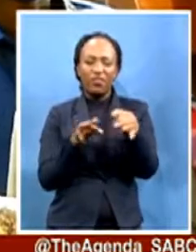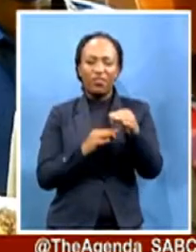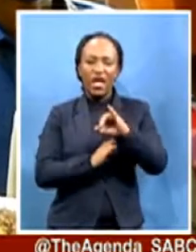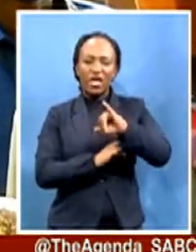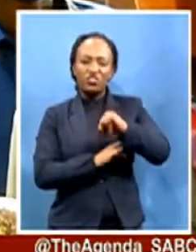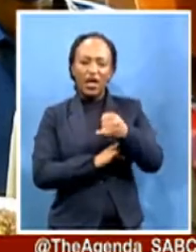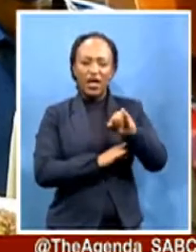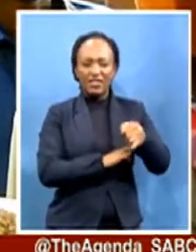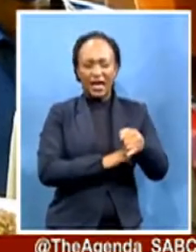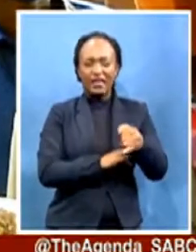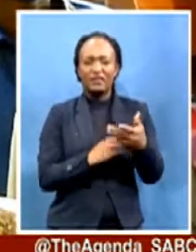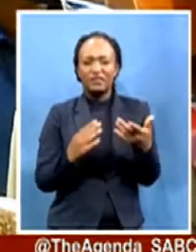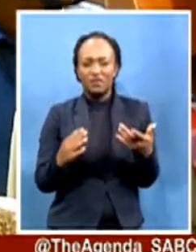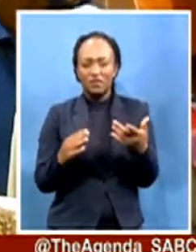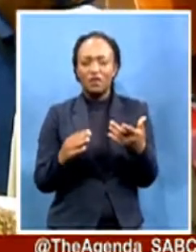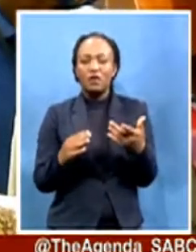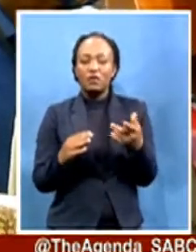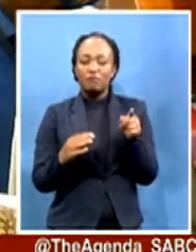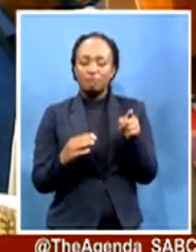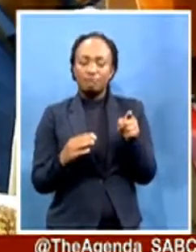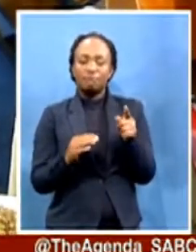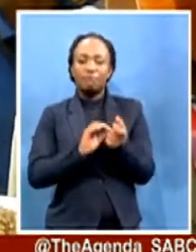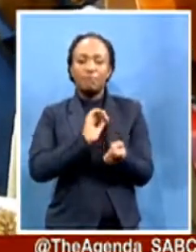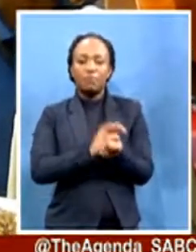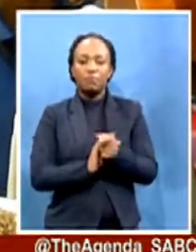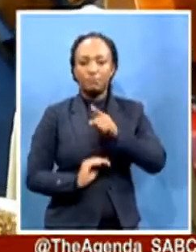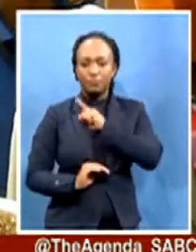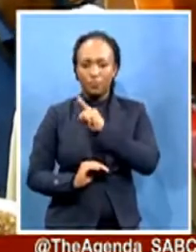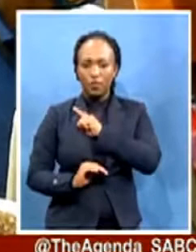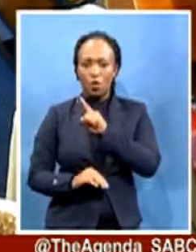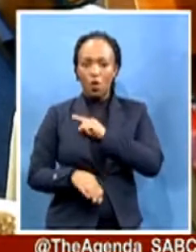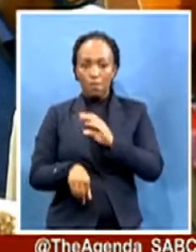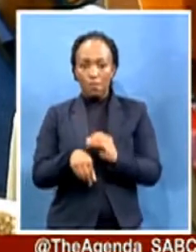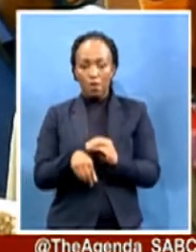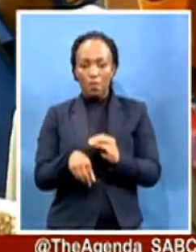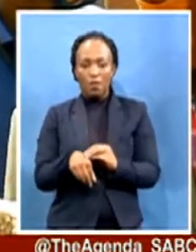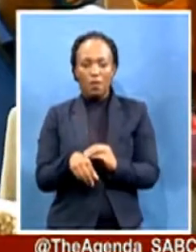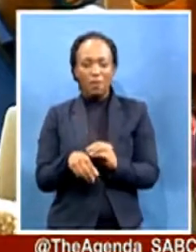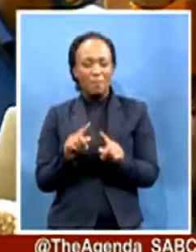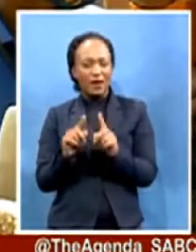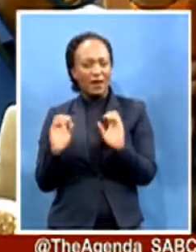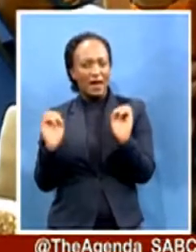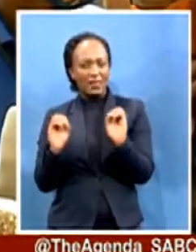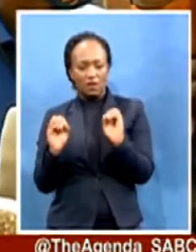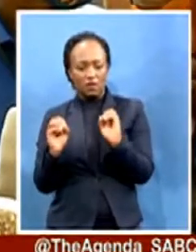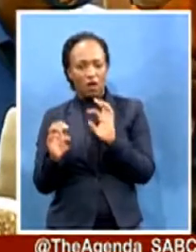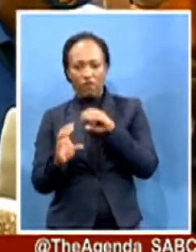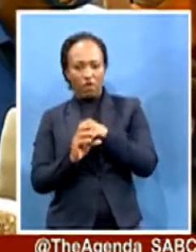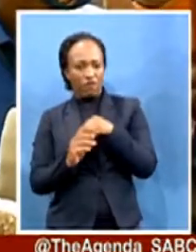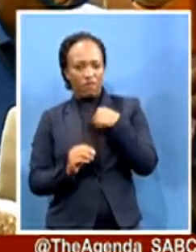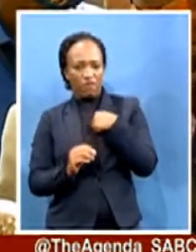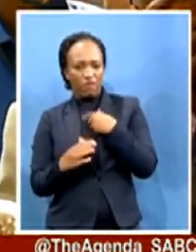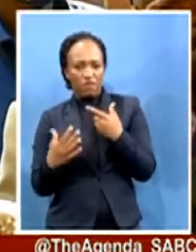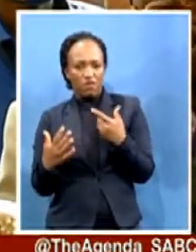occasioned by some problems that have got nothing to do with us, but have got more to do with